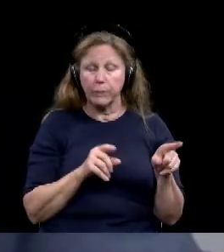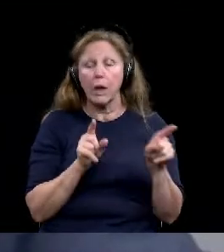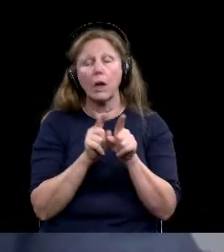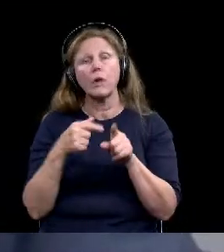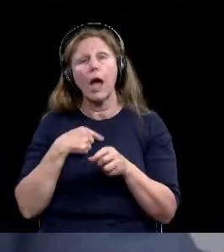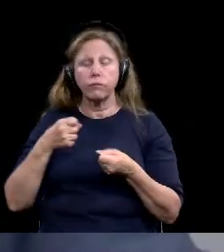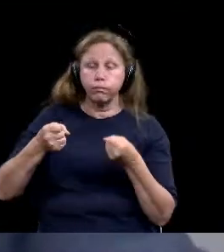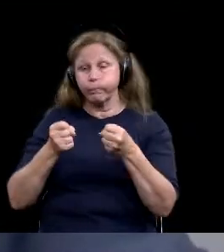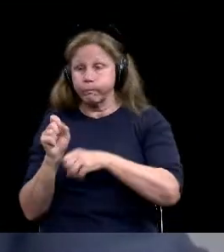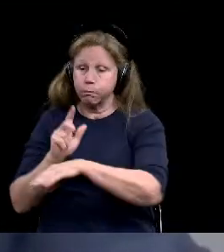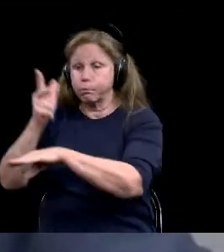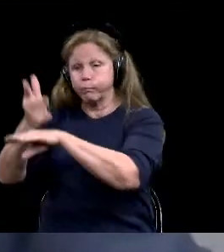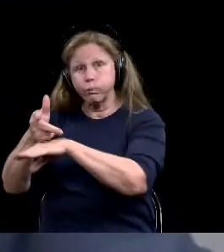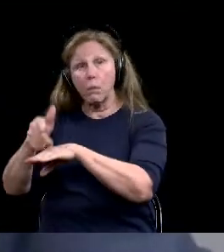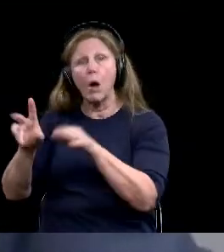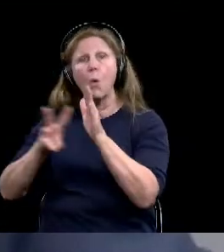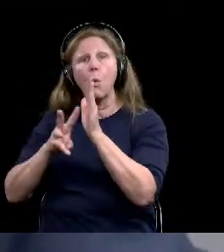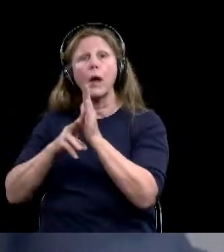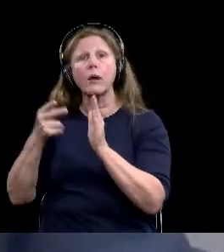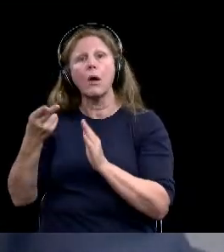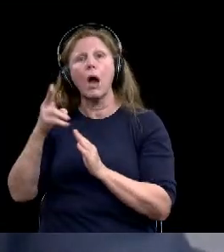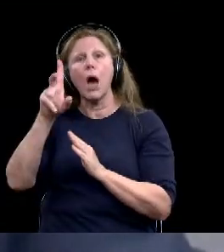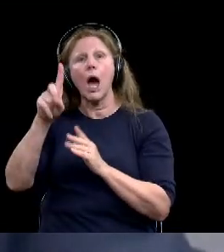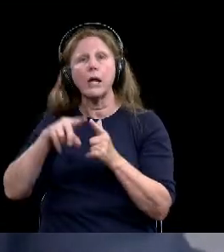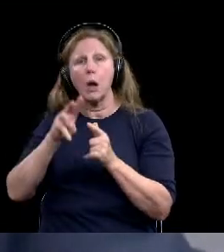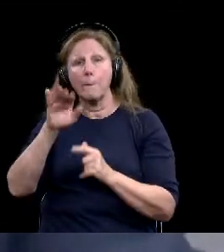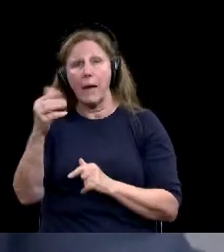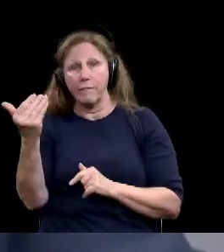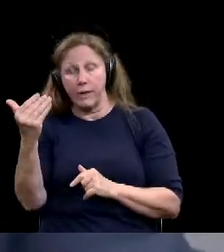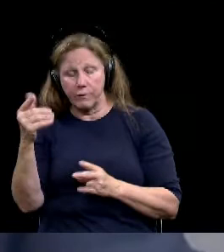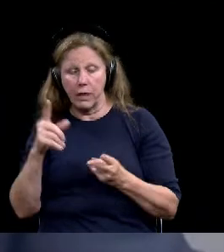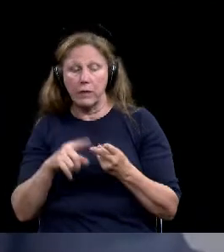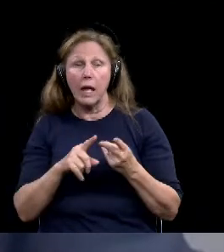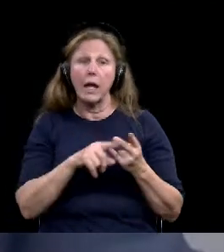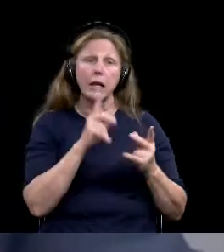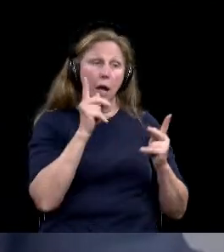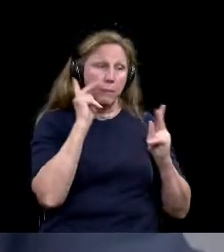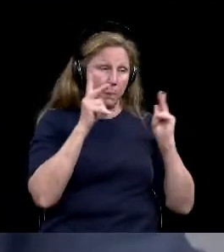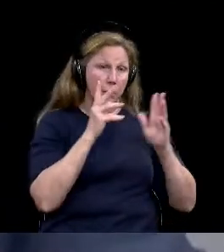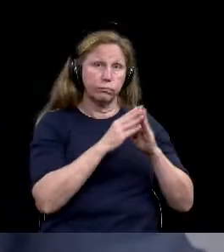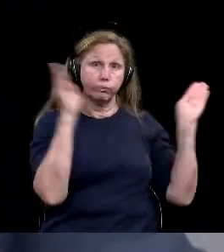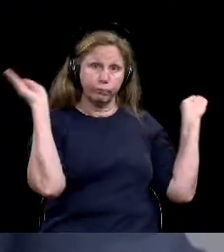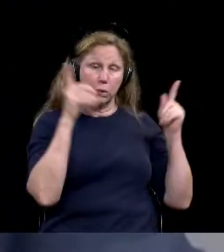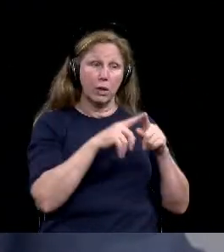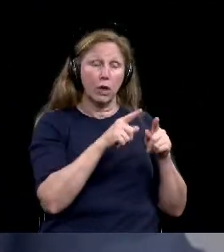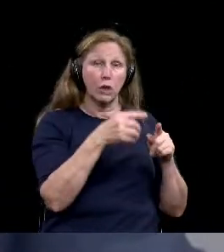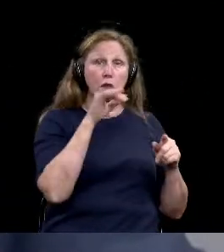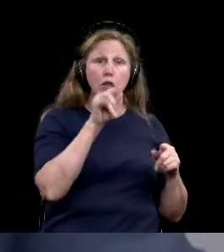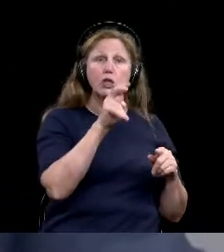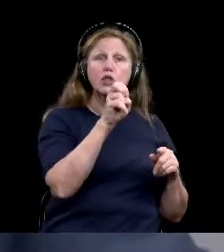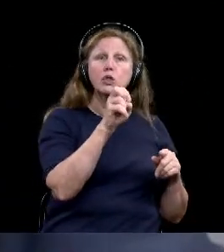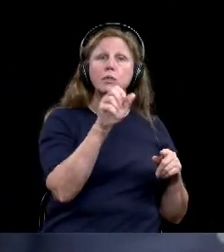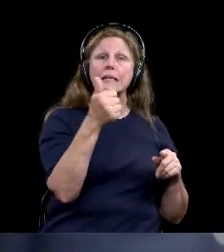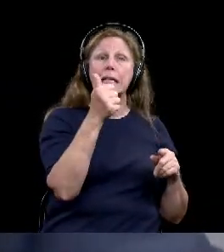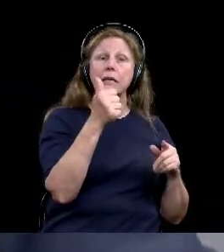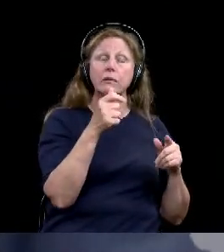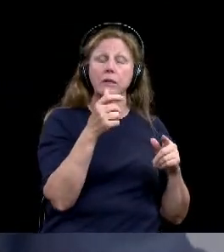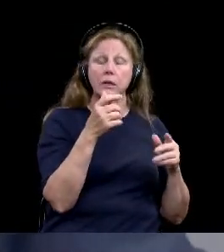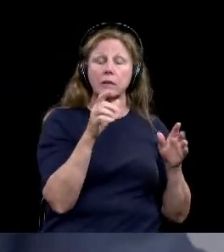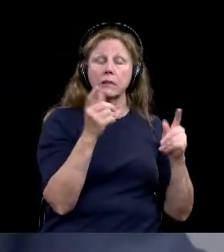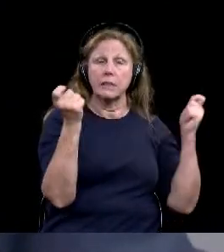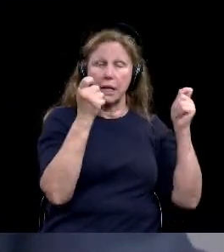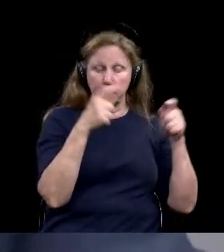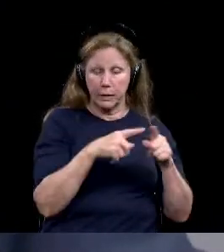Juneteenth celebration. According to the Texas Department of State Health Services dashboard, as of yesterday